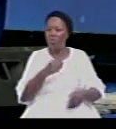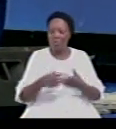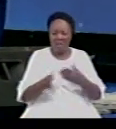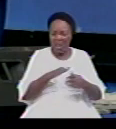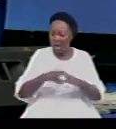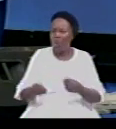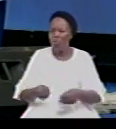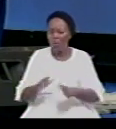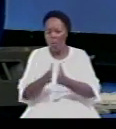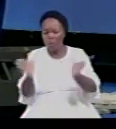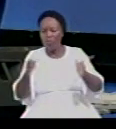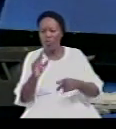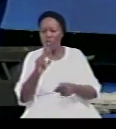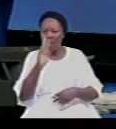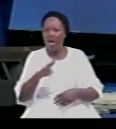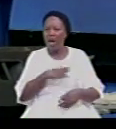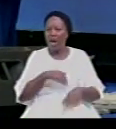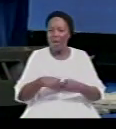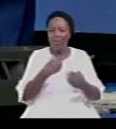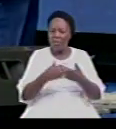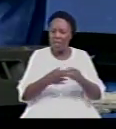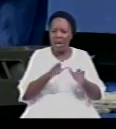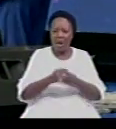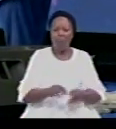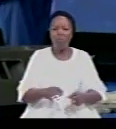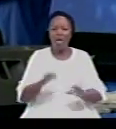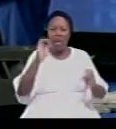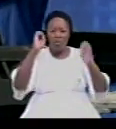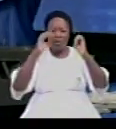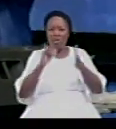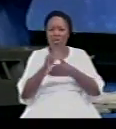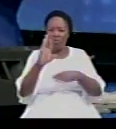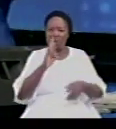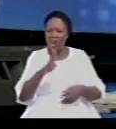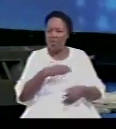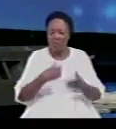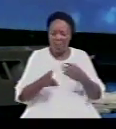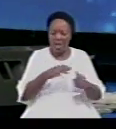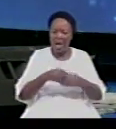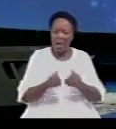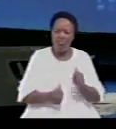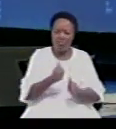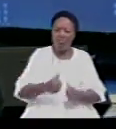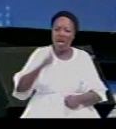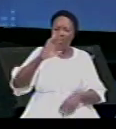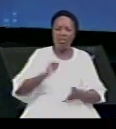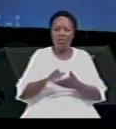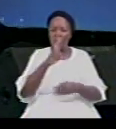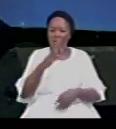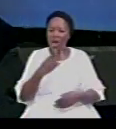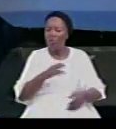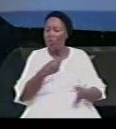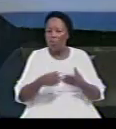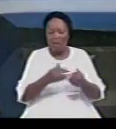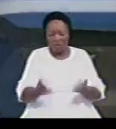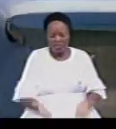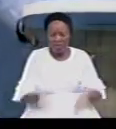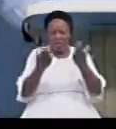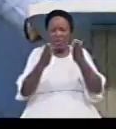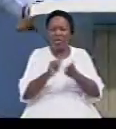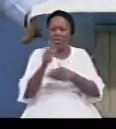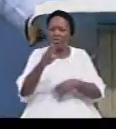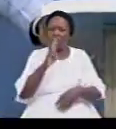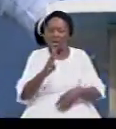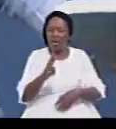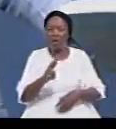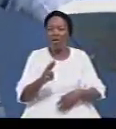however educated you are, however high you are, however elevated you are,